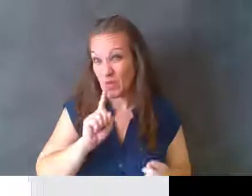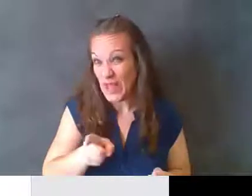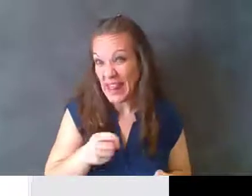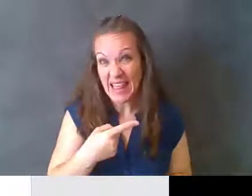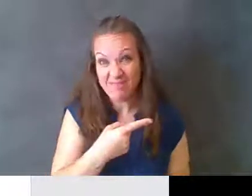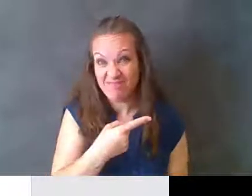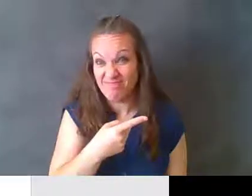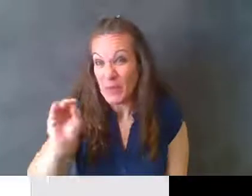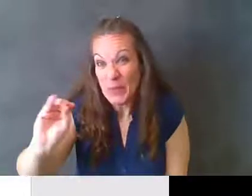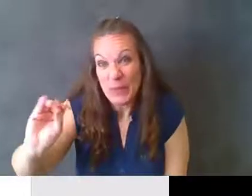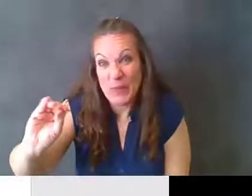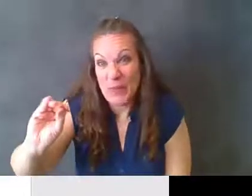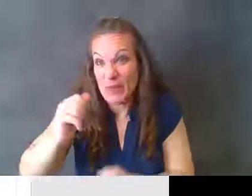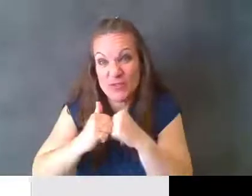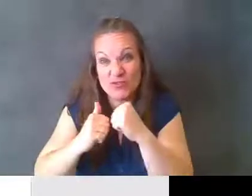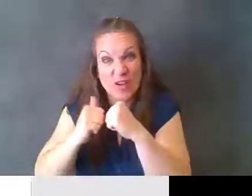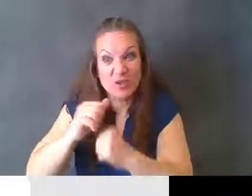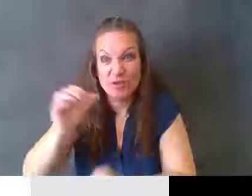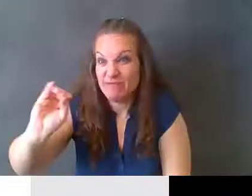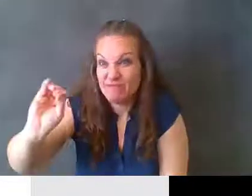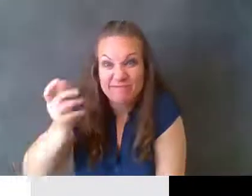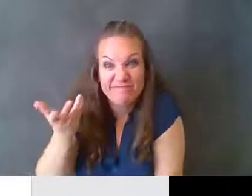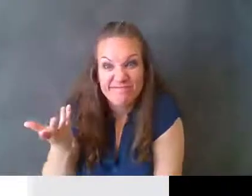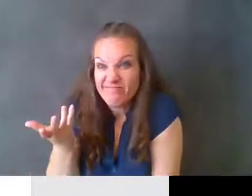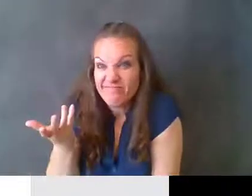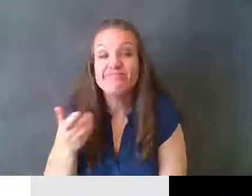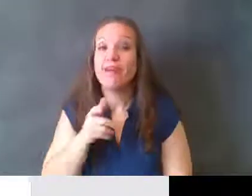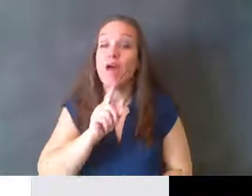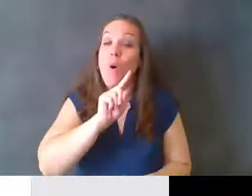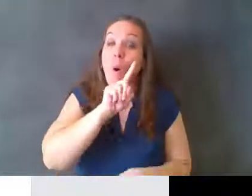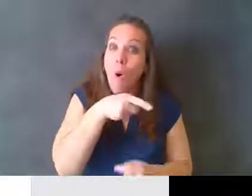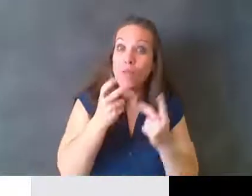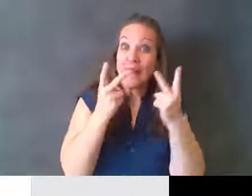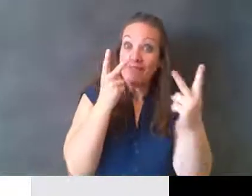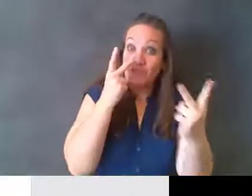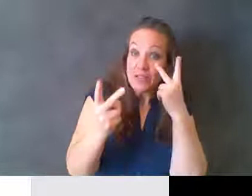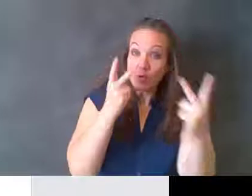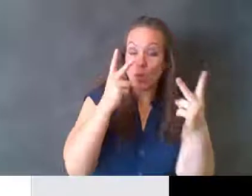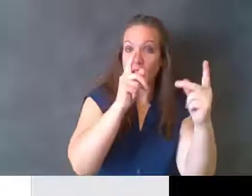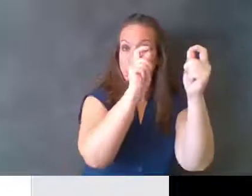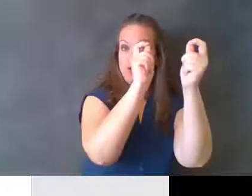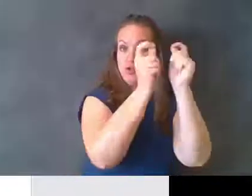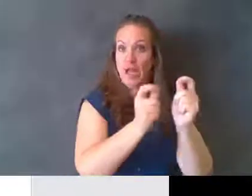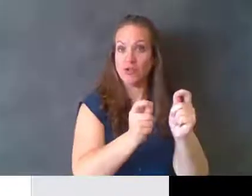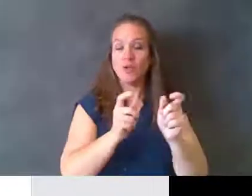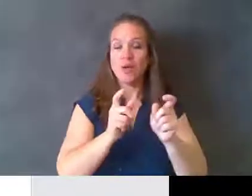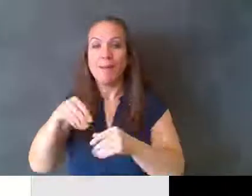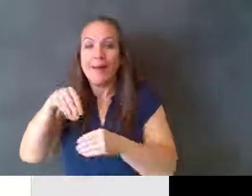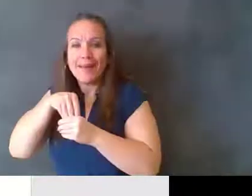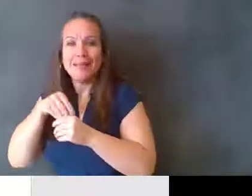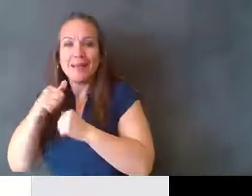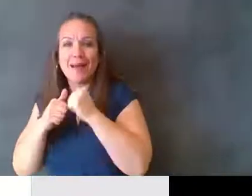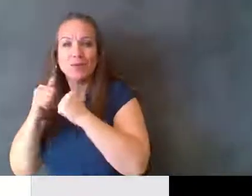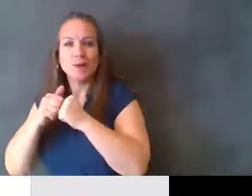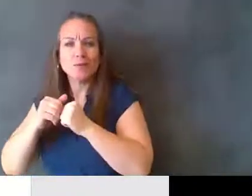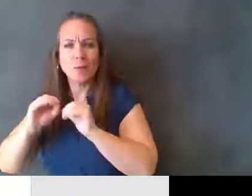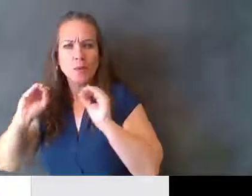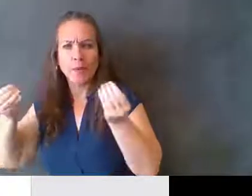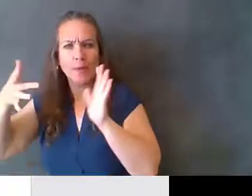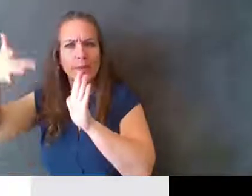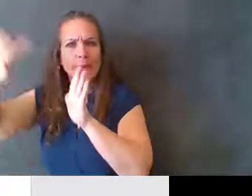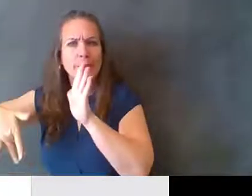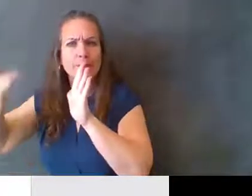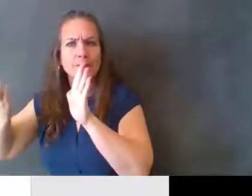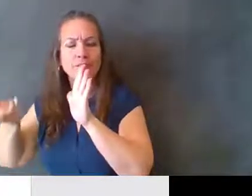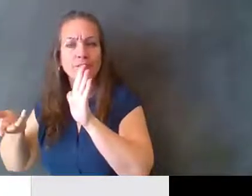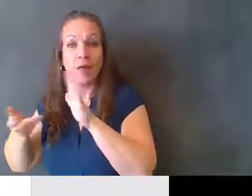structure in my document. I just went through and visually changed things. If I were to print this document, it would be okay.